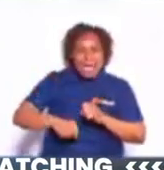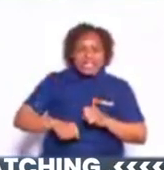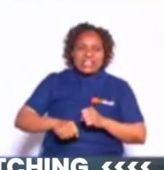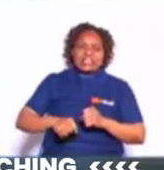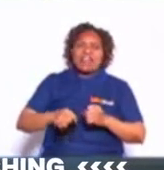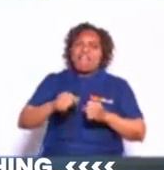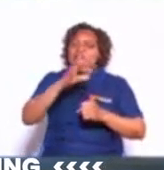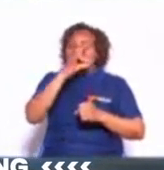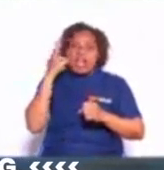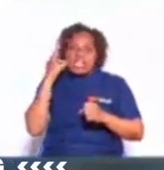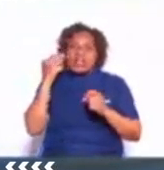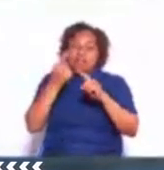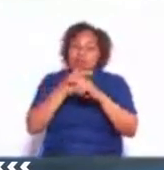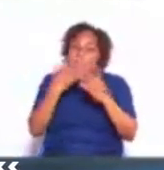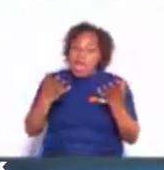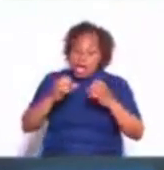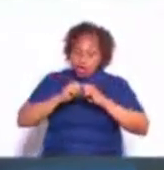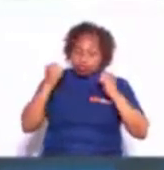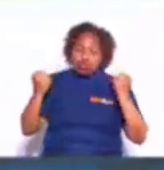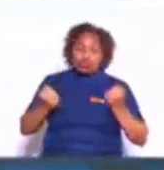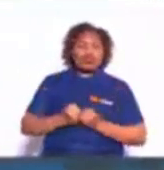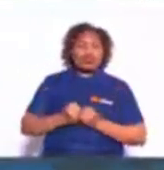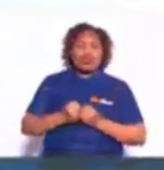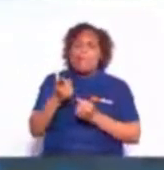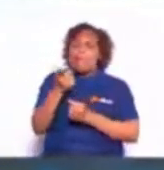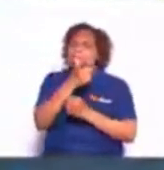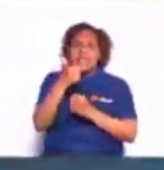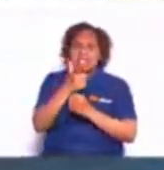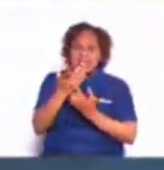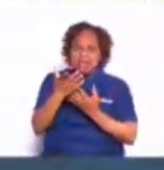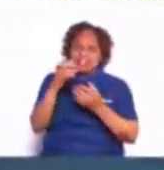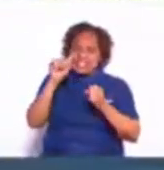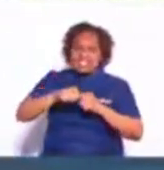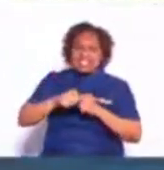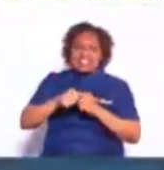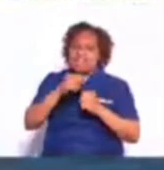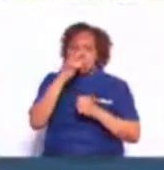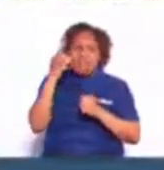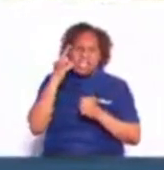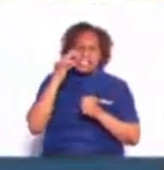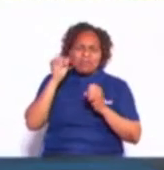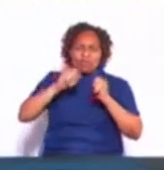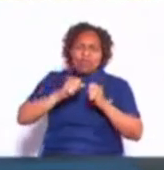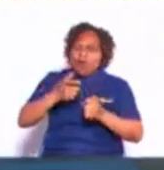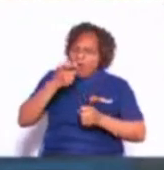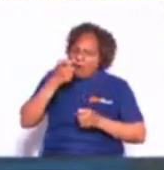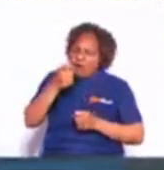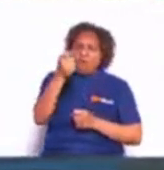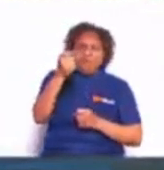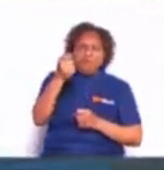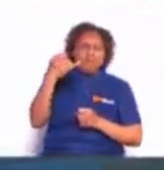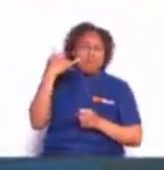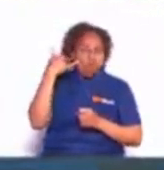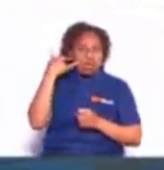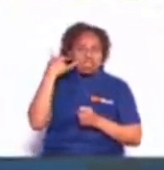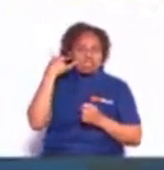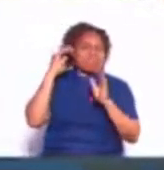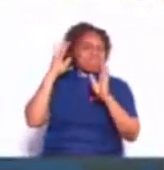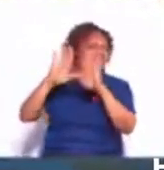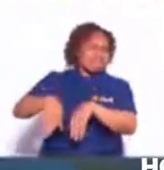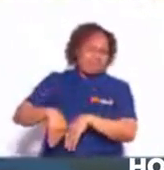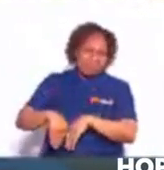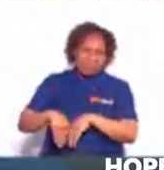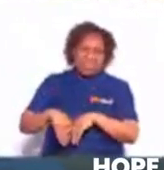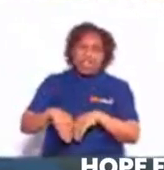social media also. That's a kind of fasting also. Just switch off your mobile phone. Stay away from it.